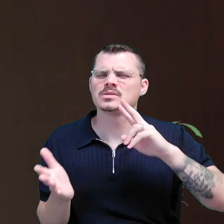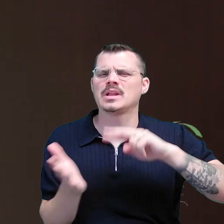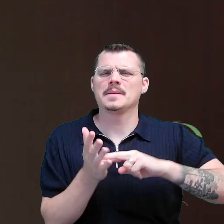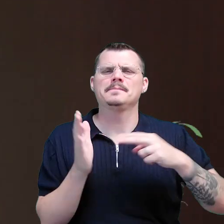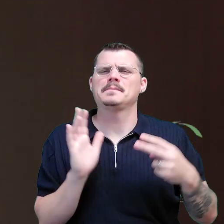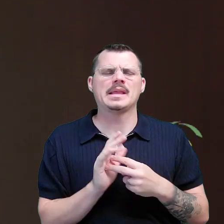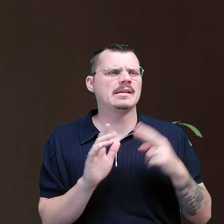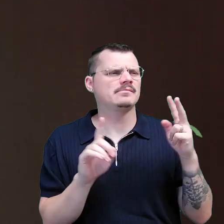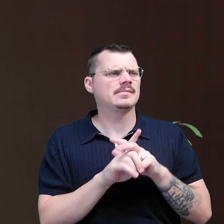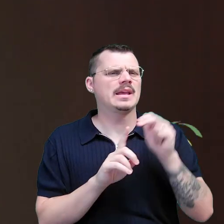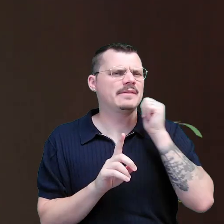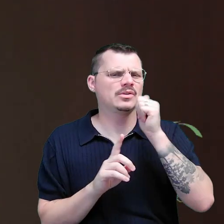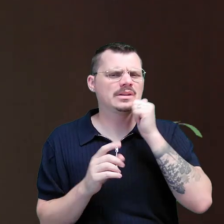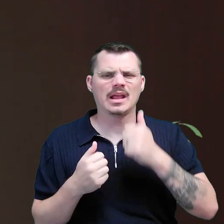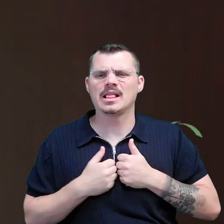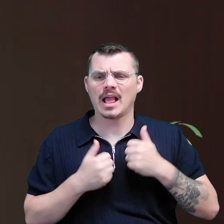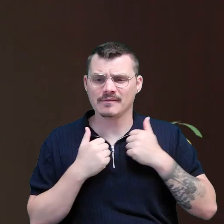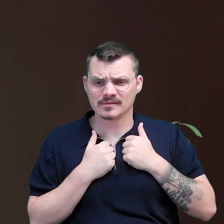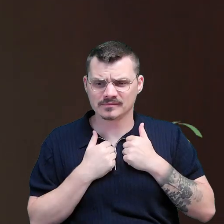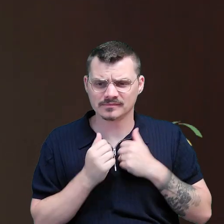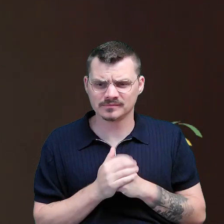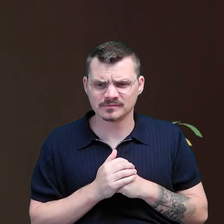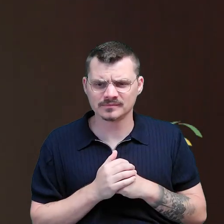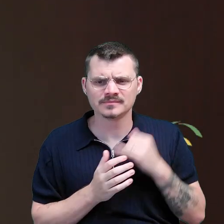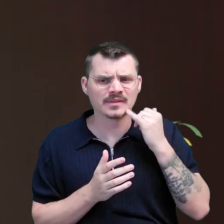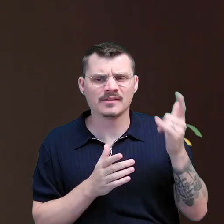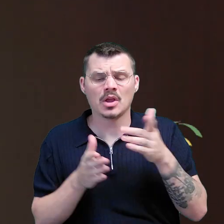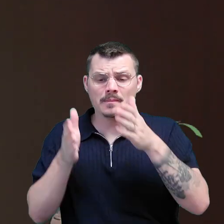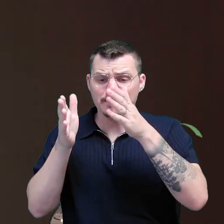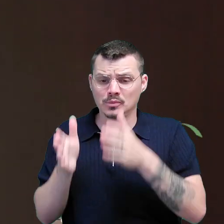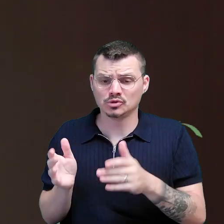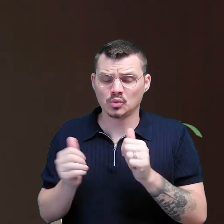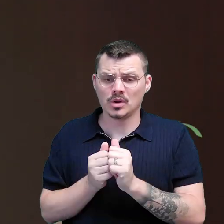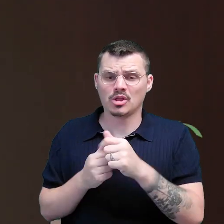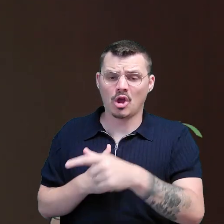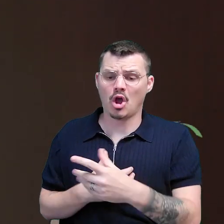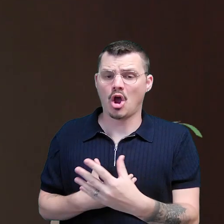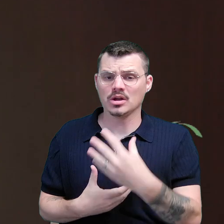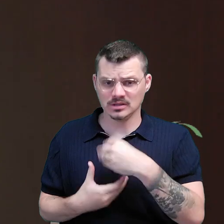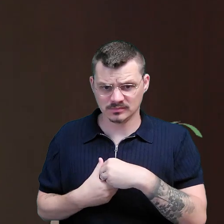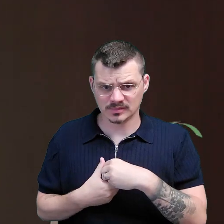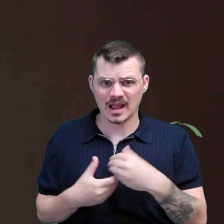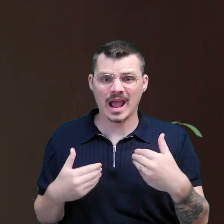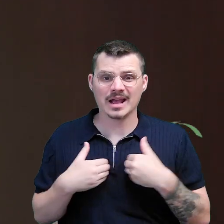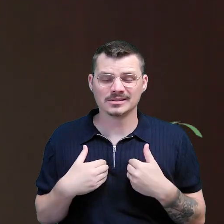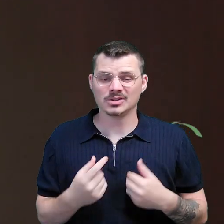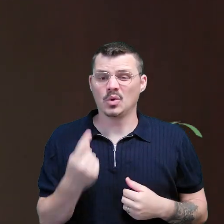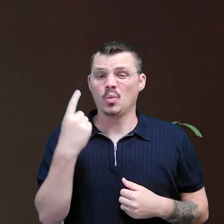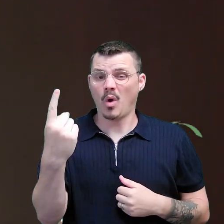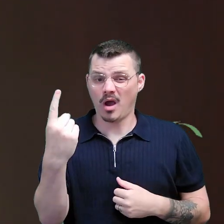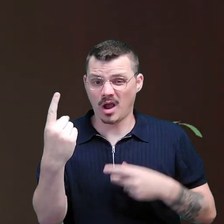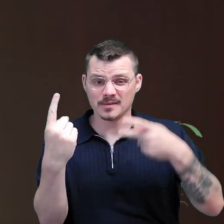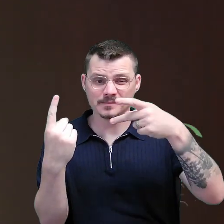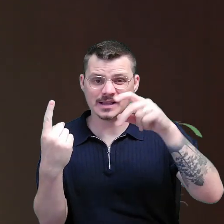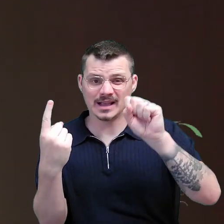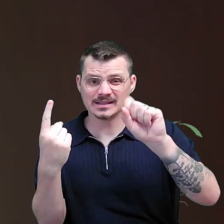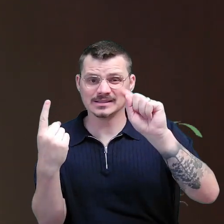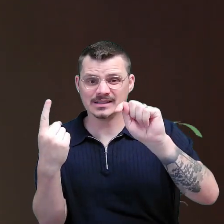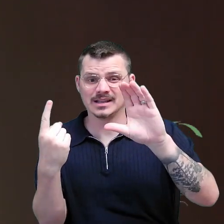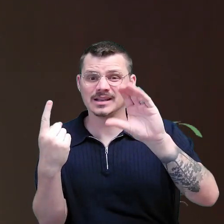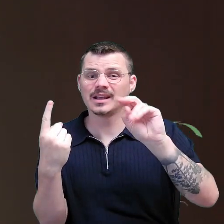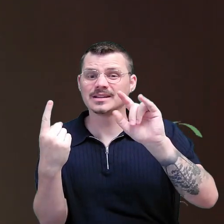mean in everyday life? Well, if a person with autism has one of the PST